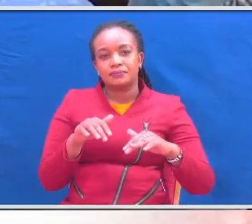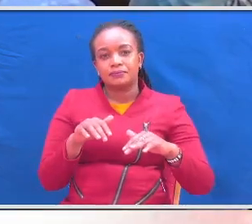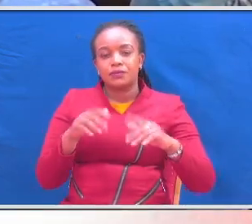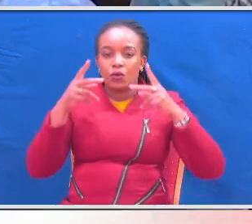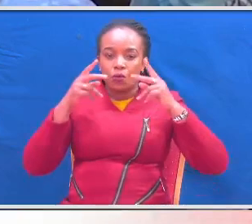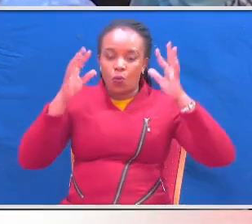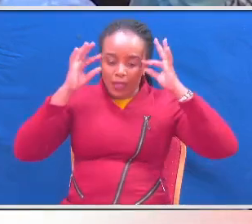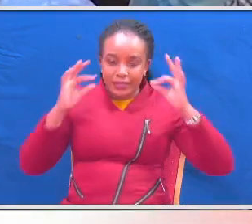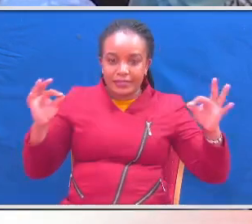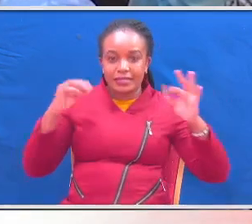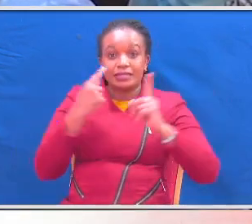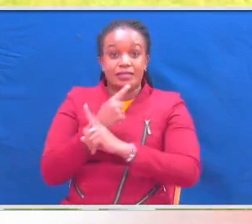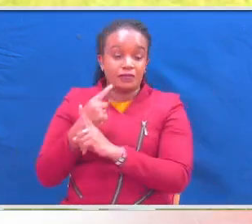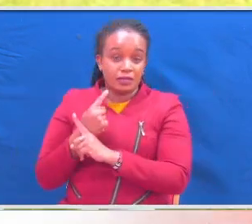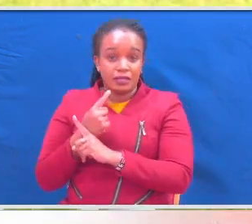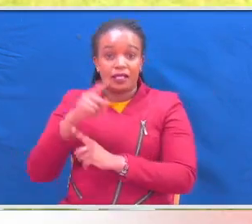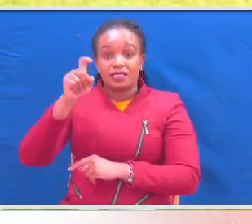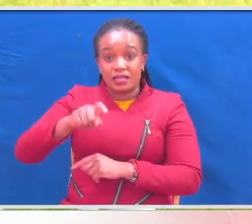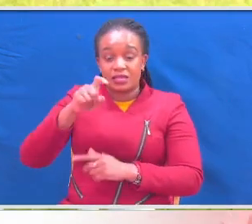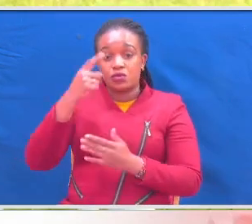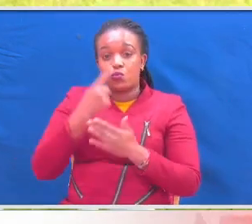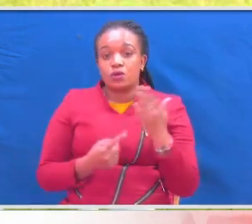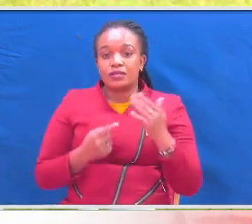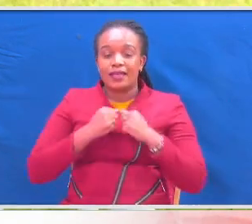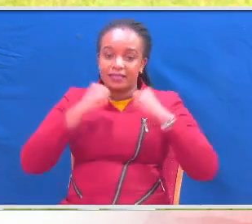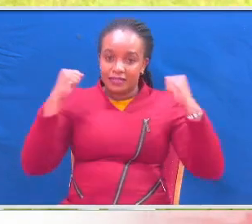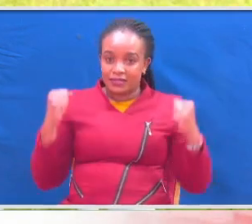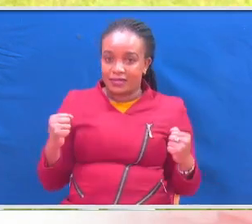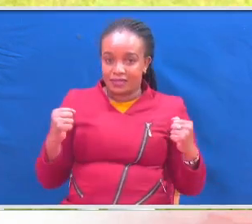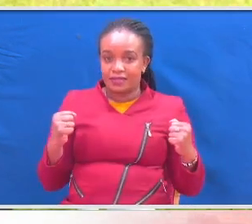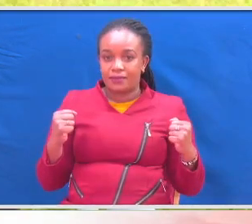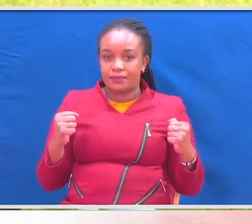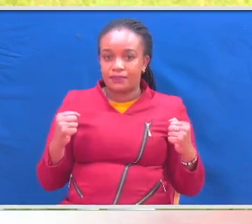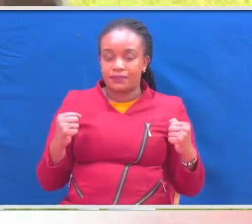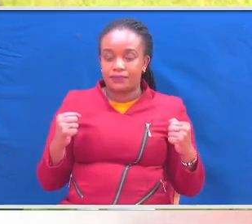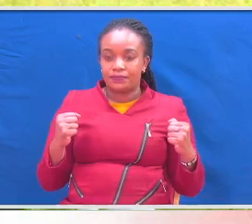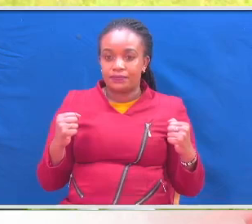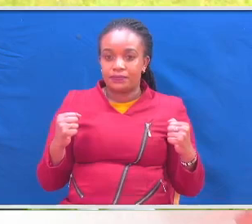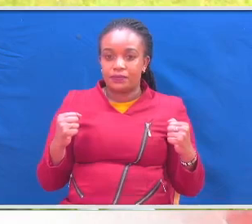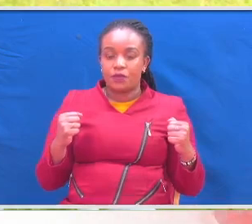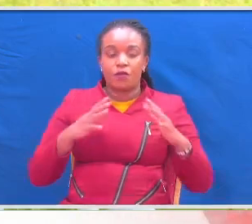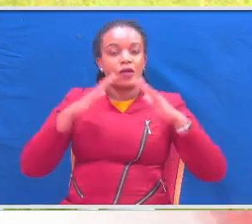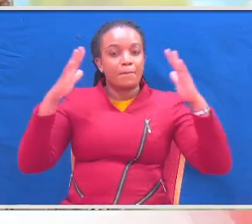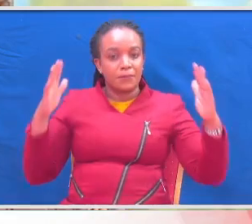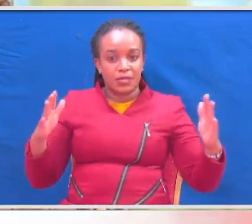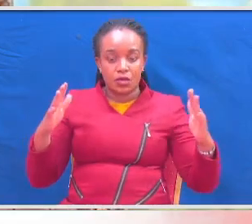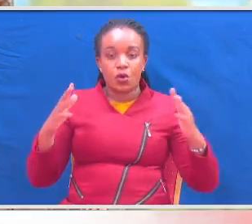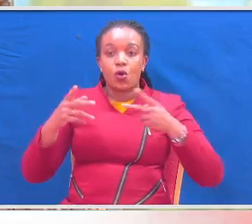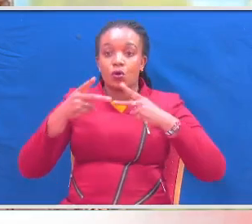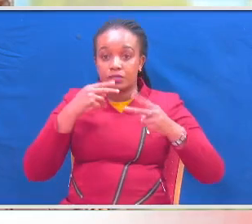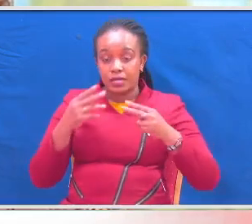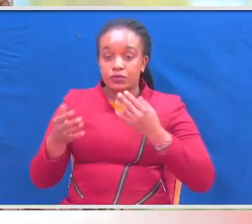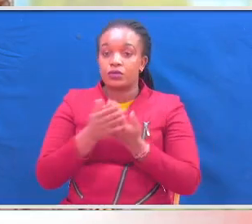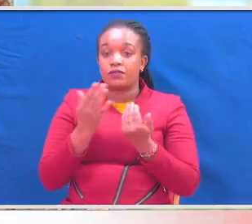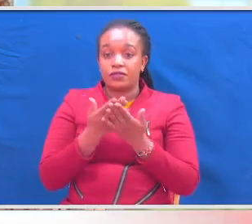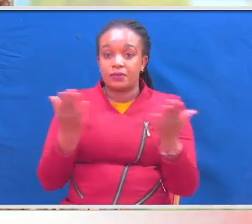weddings and everything, they still need the strength, if I may use the word, the strength of a big hotel to cater. Everybody who comes